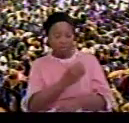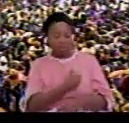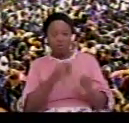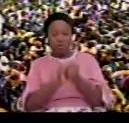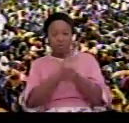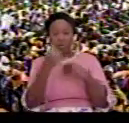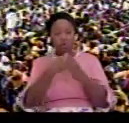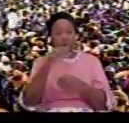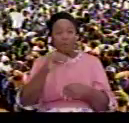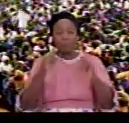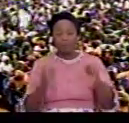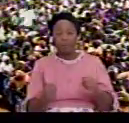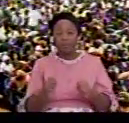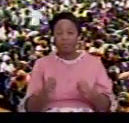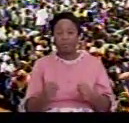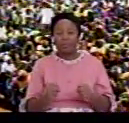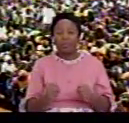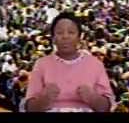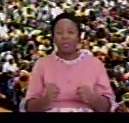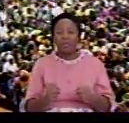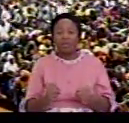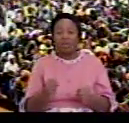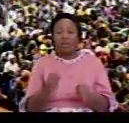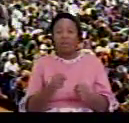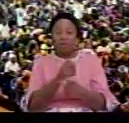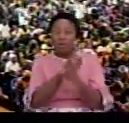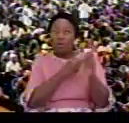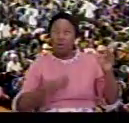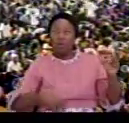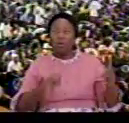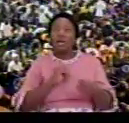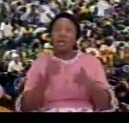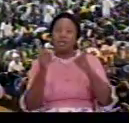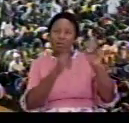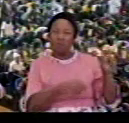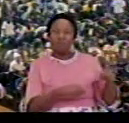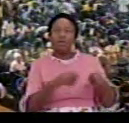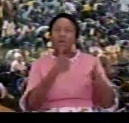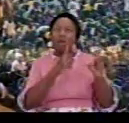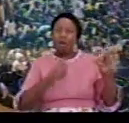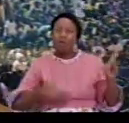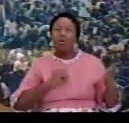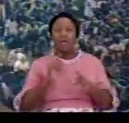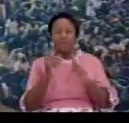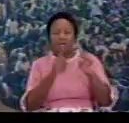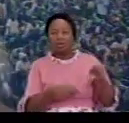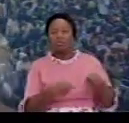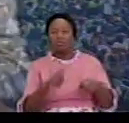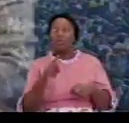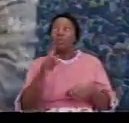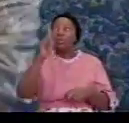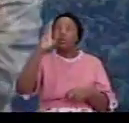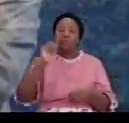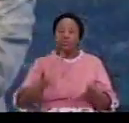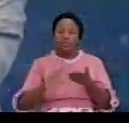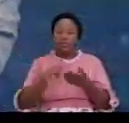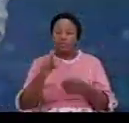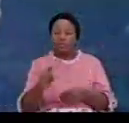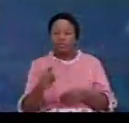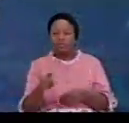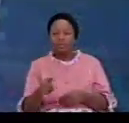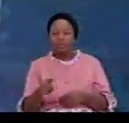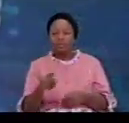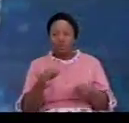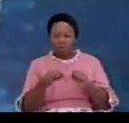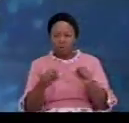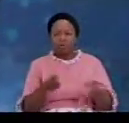mind. Lord, I come. Lord, I come. He will forgive you. Keep up that hand.